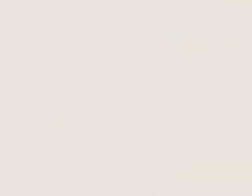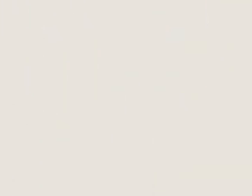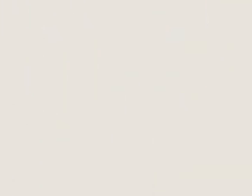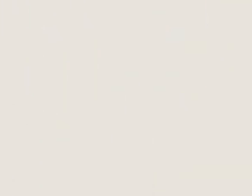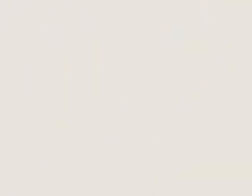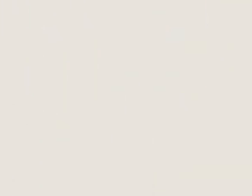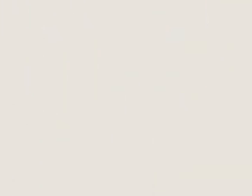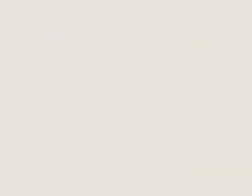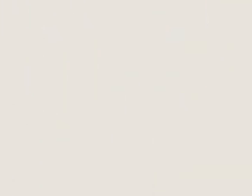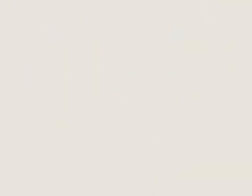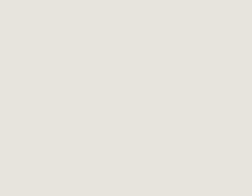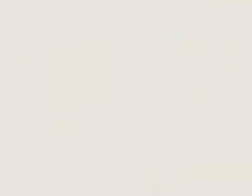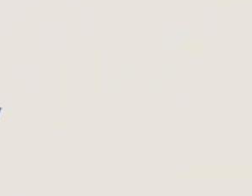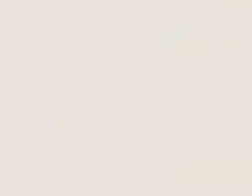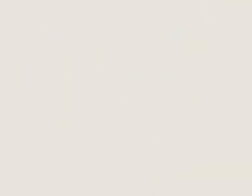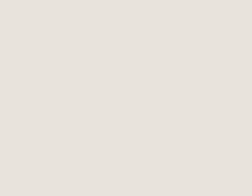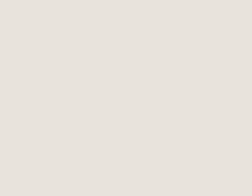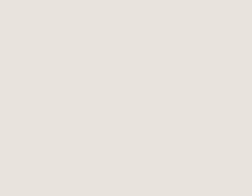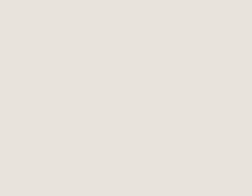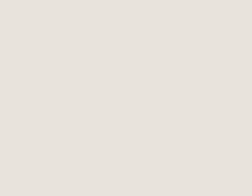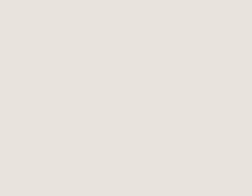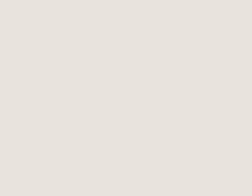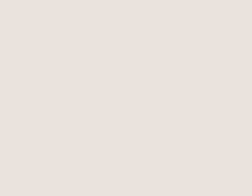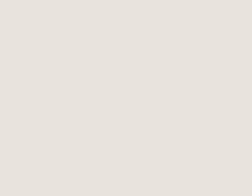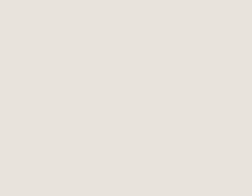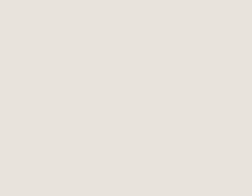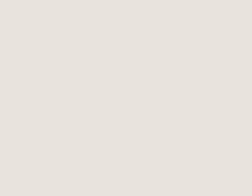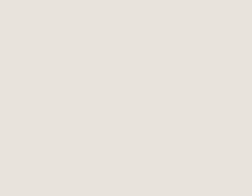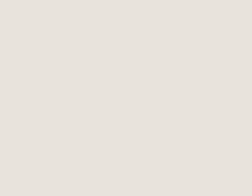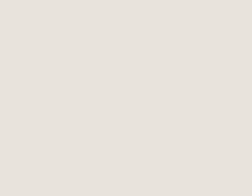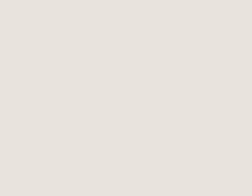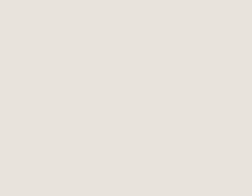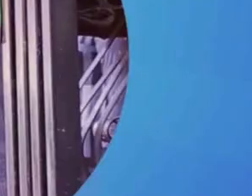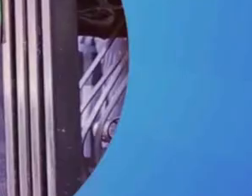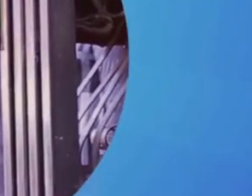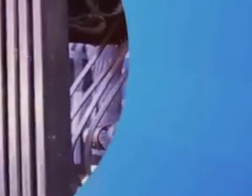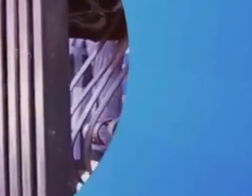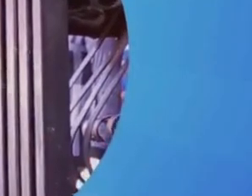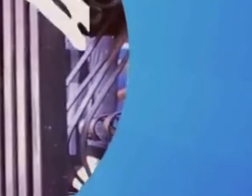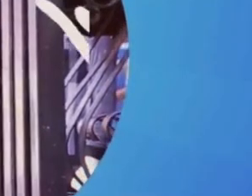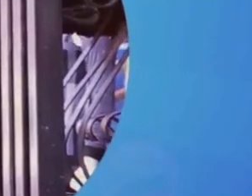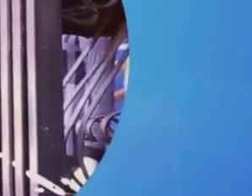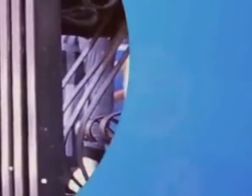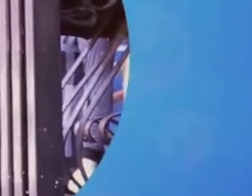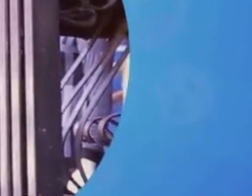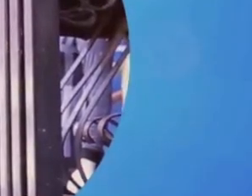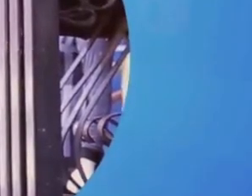business. Uganda Revenue Authority, developing Uganda together.